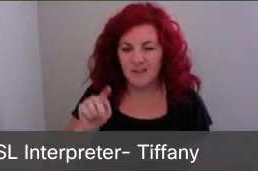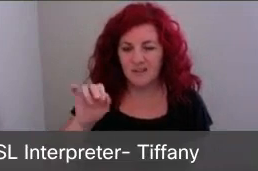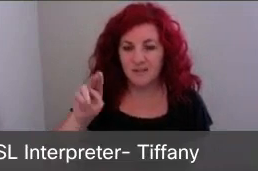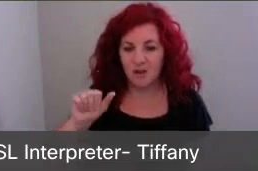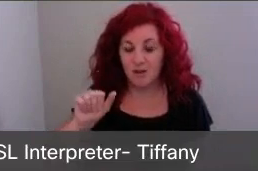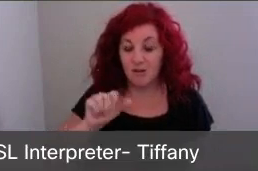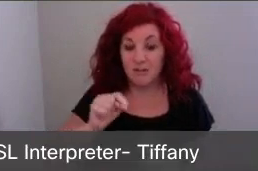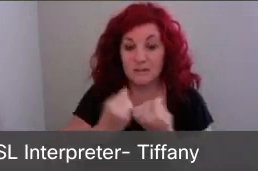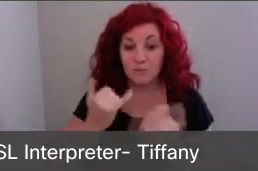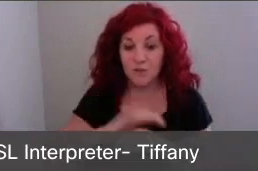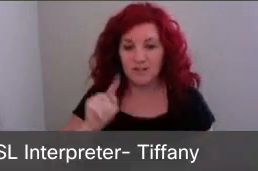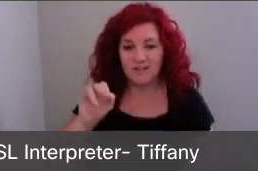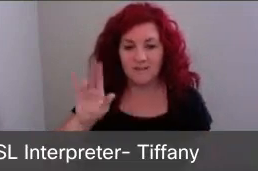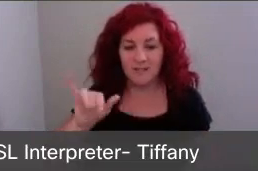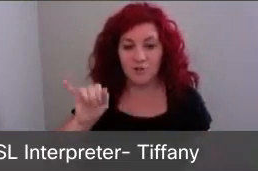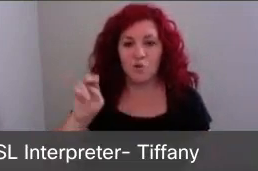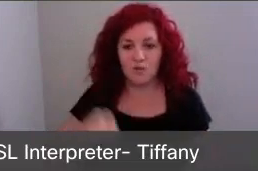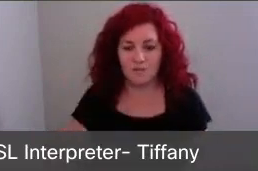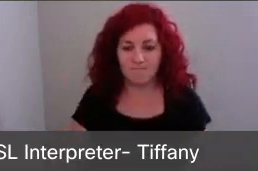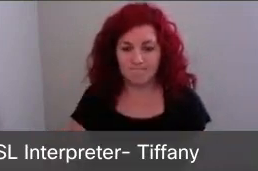Tiffany Jones.